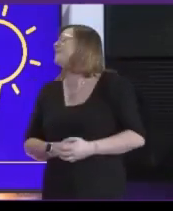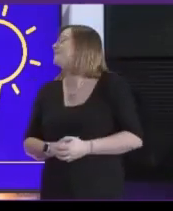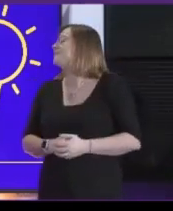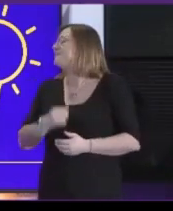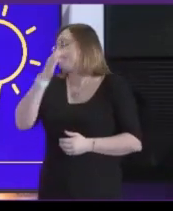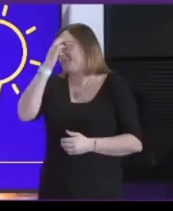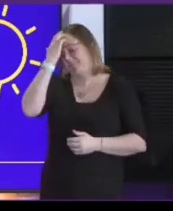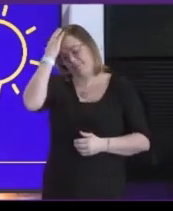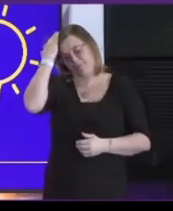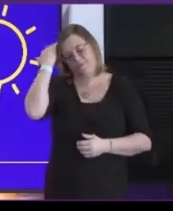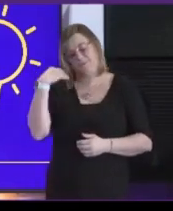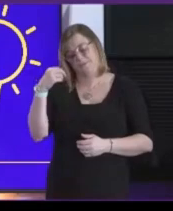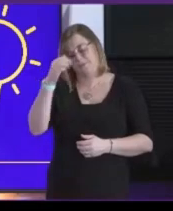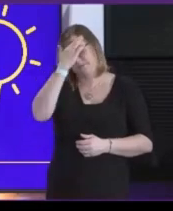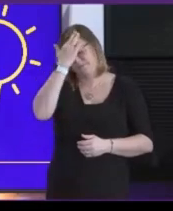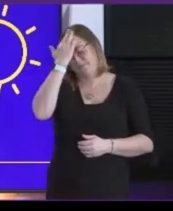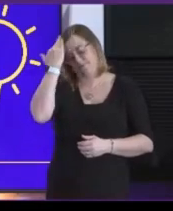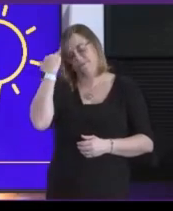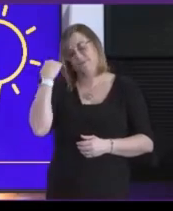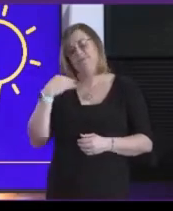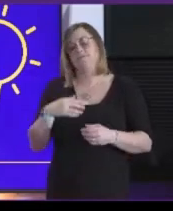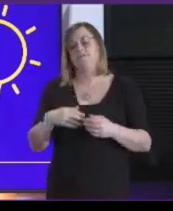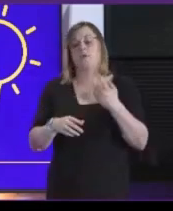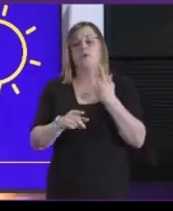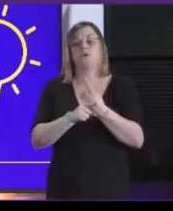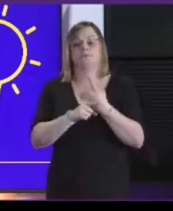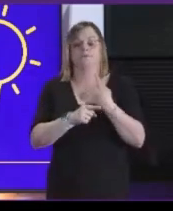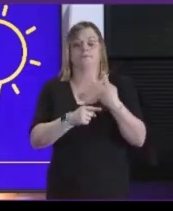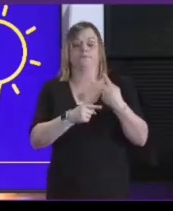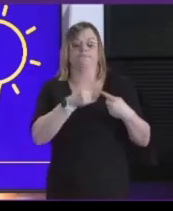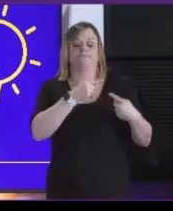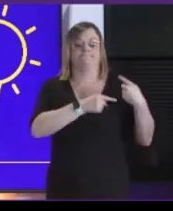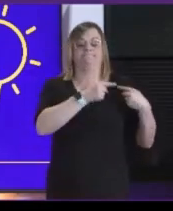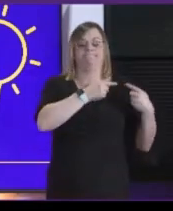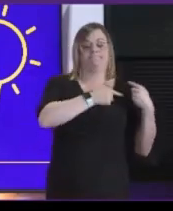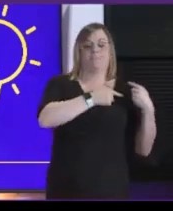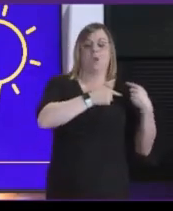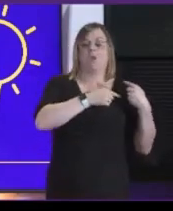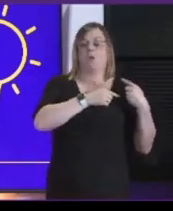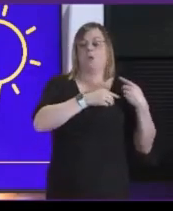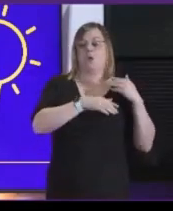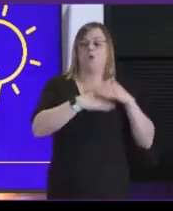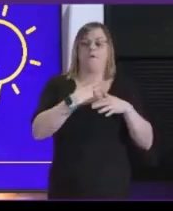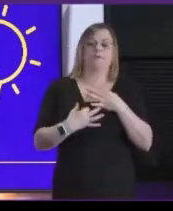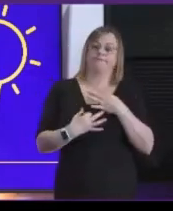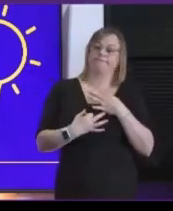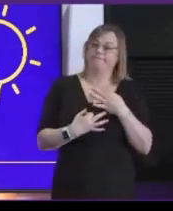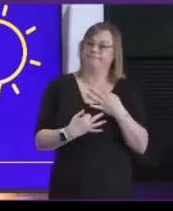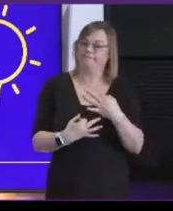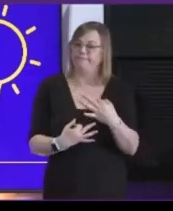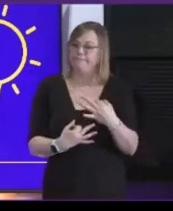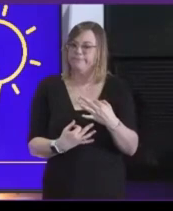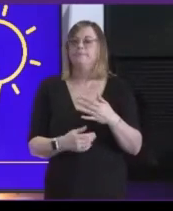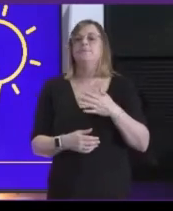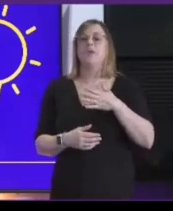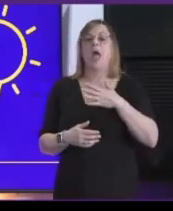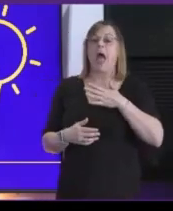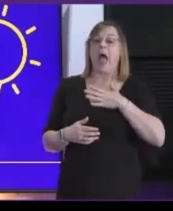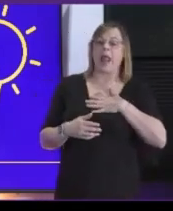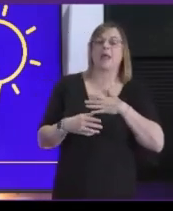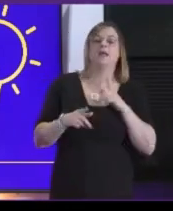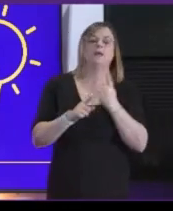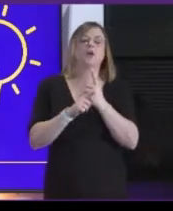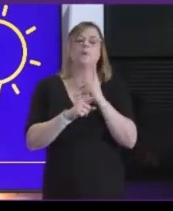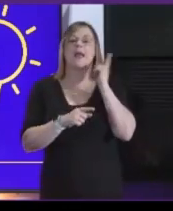But I wanted to go back to what you mentioned about the carrot and the stick. I love a good carrot. I love carrot cake. I